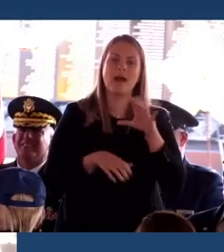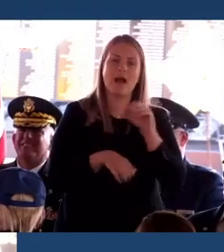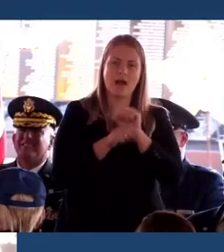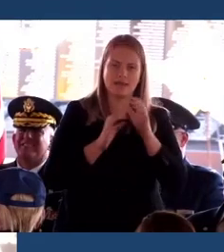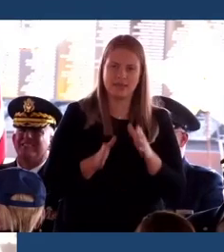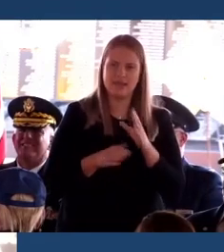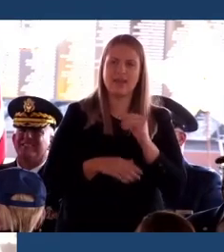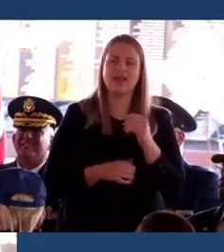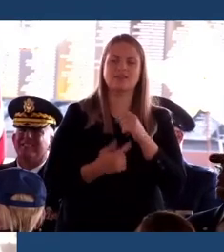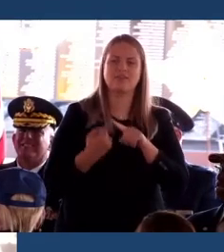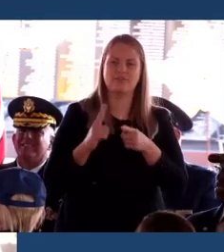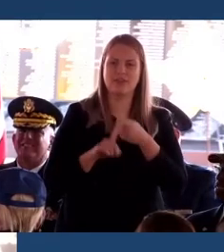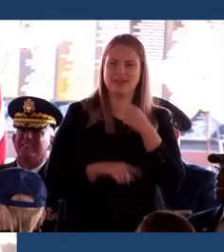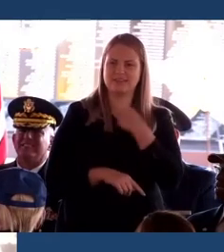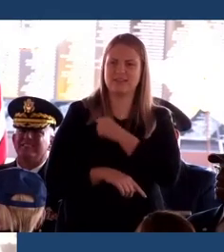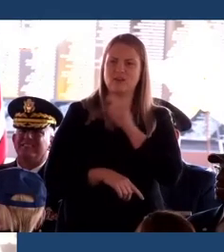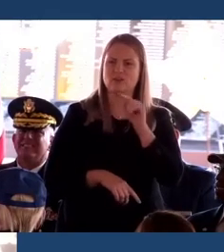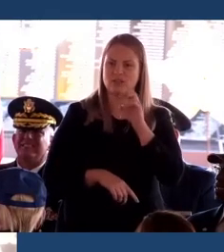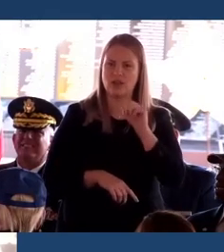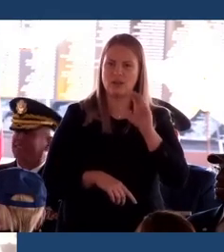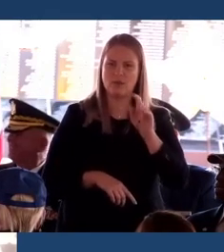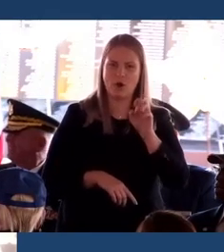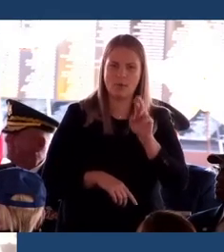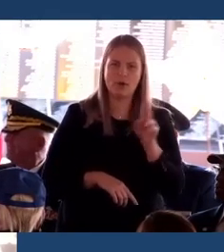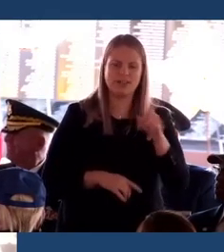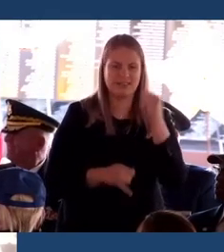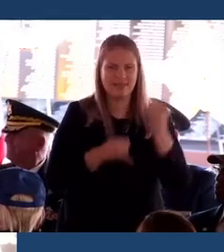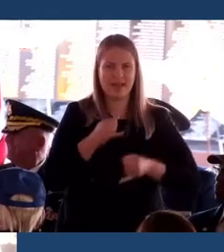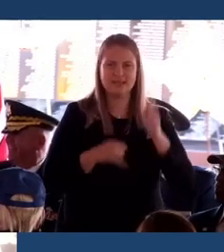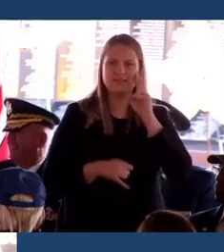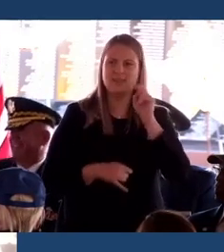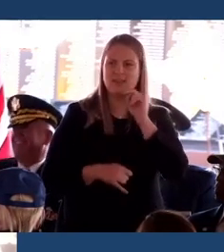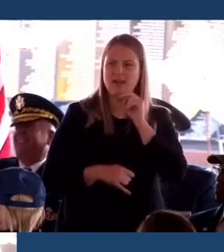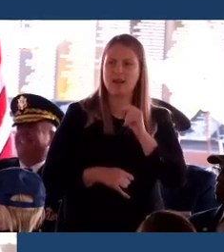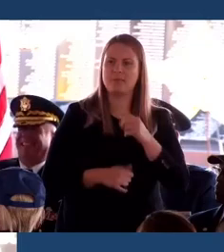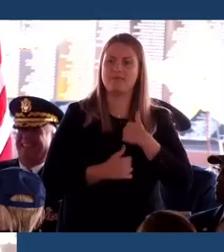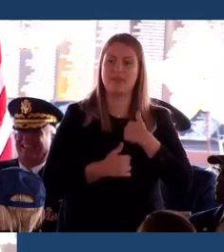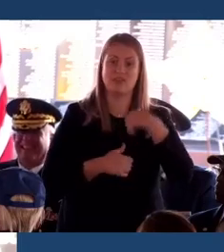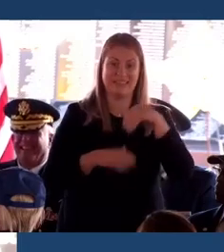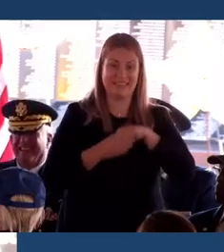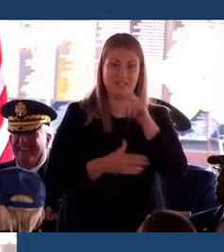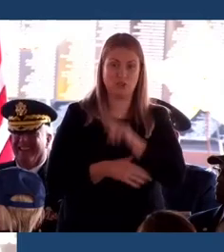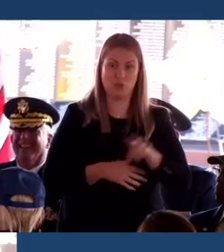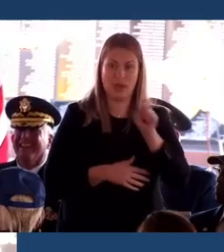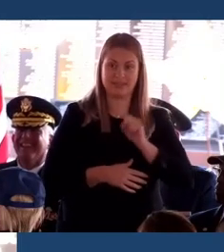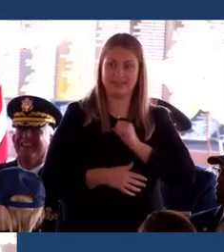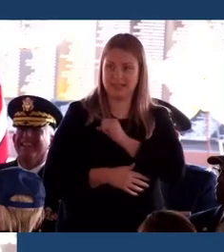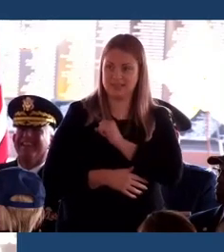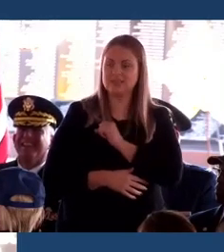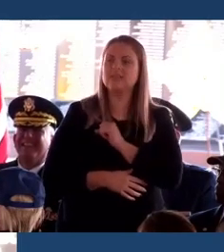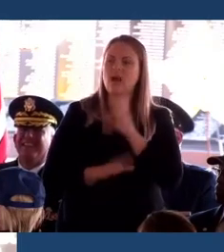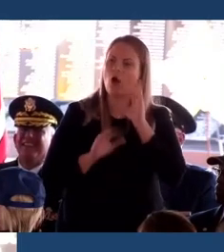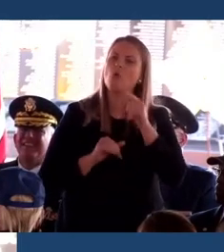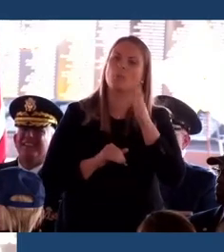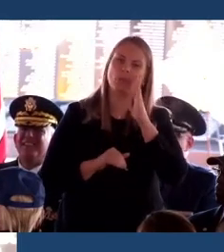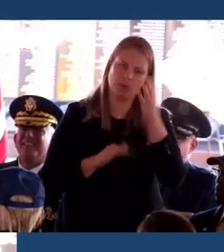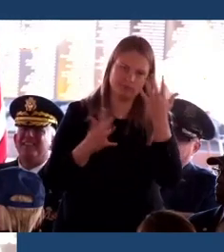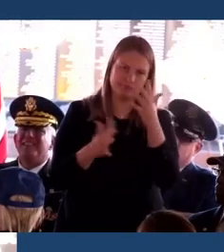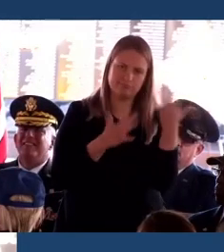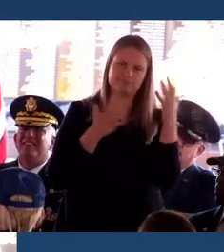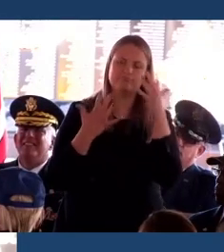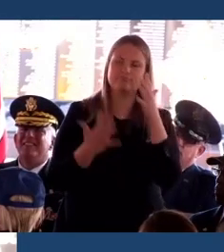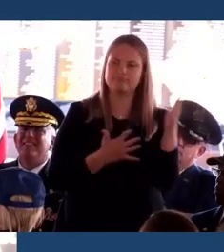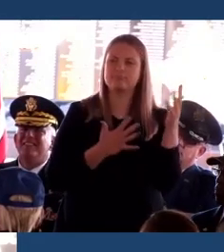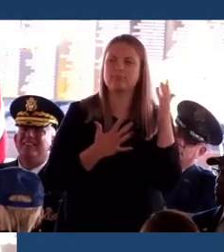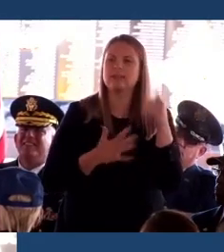Tom Carper, who is the last Vietnam veteran in the United States Senate, I hope you'll give him a round of applause